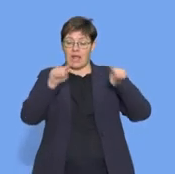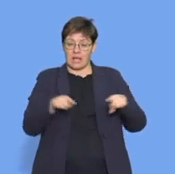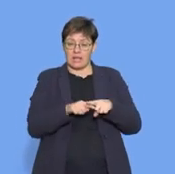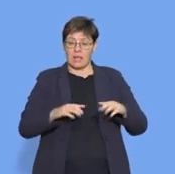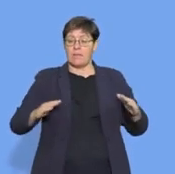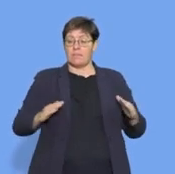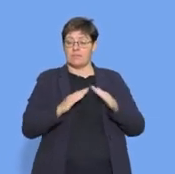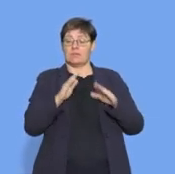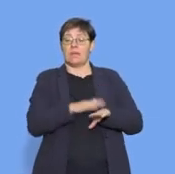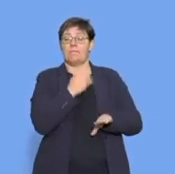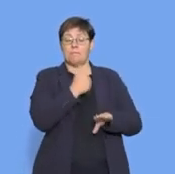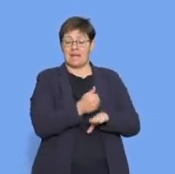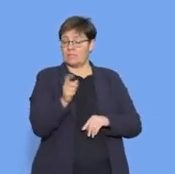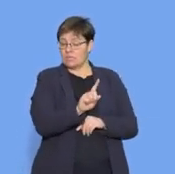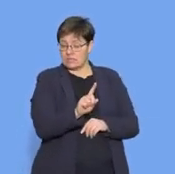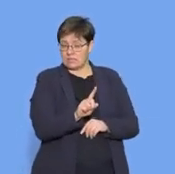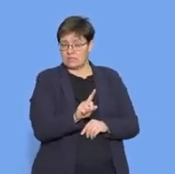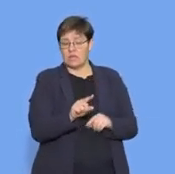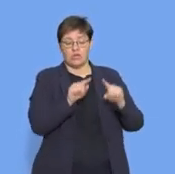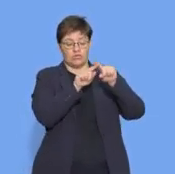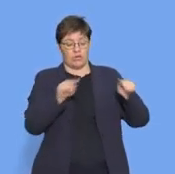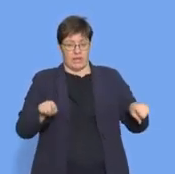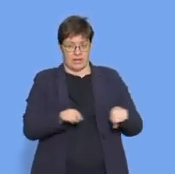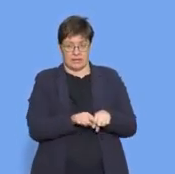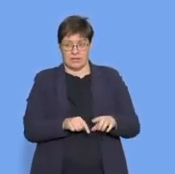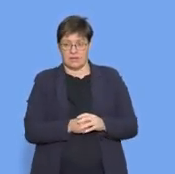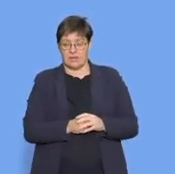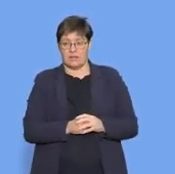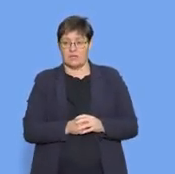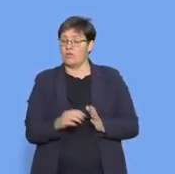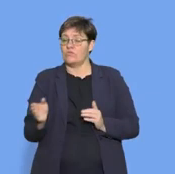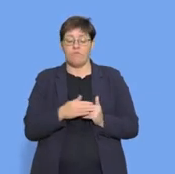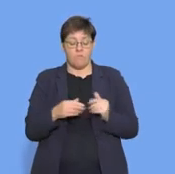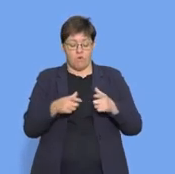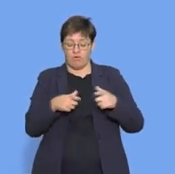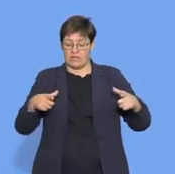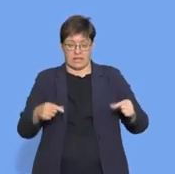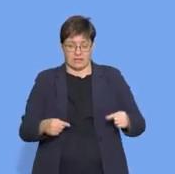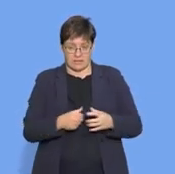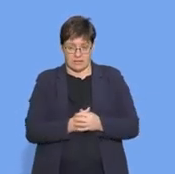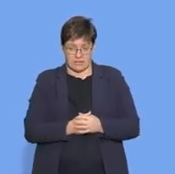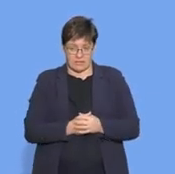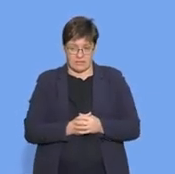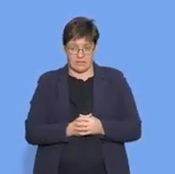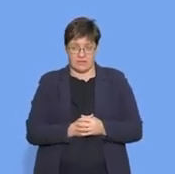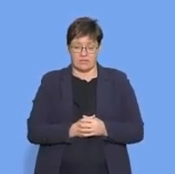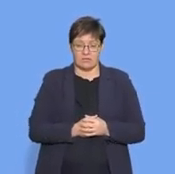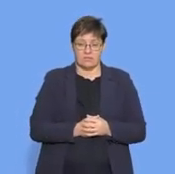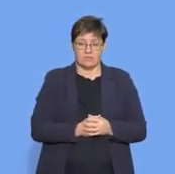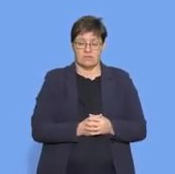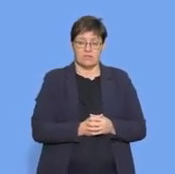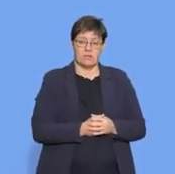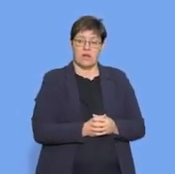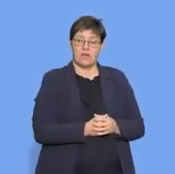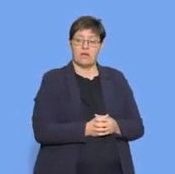with this one, with the previous slide, is my base is now a triangle. It's not a rectangle anymore. So we have